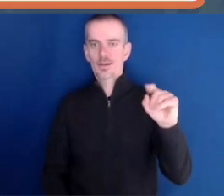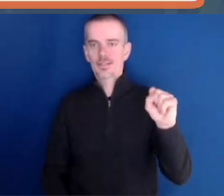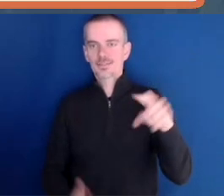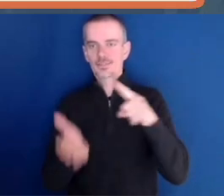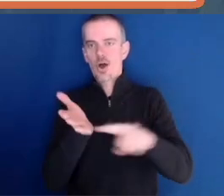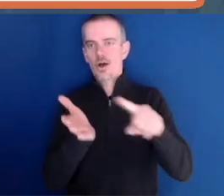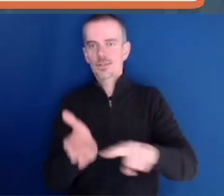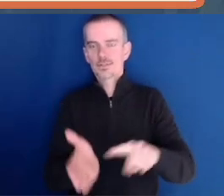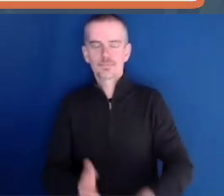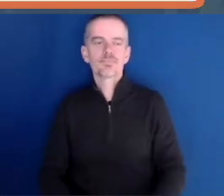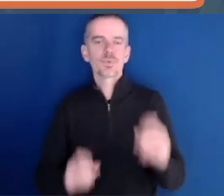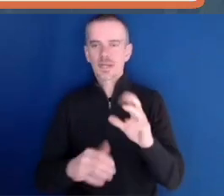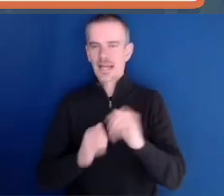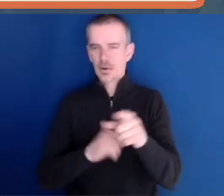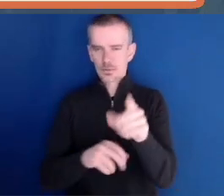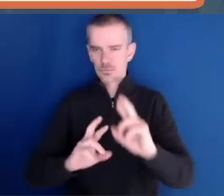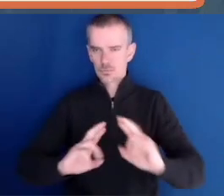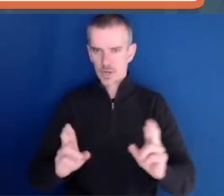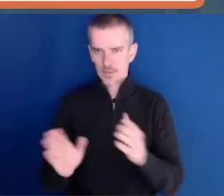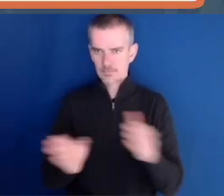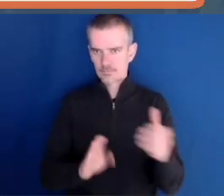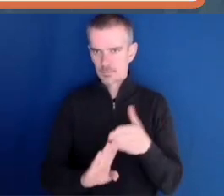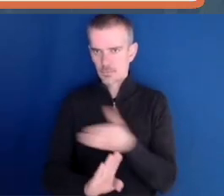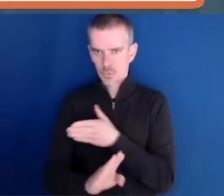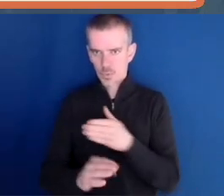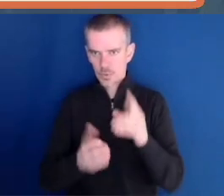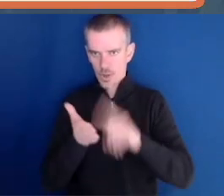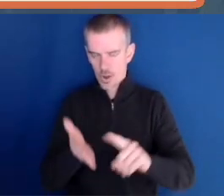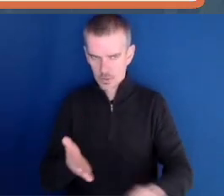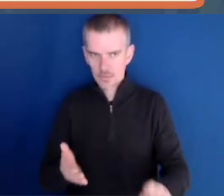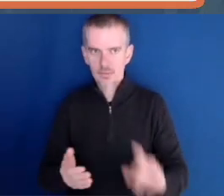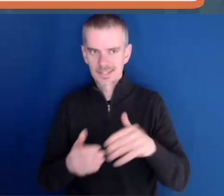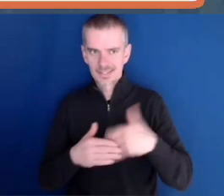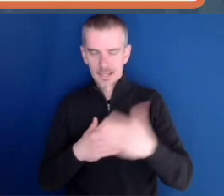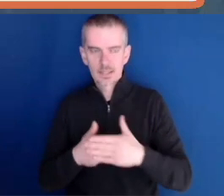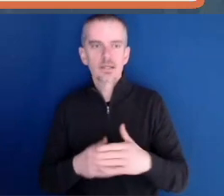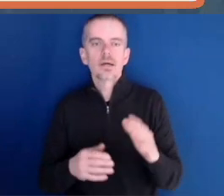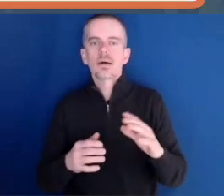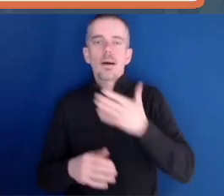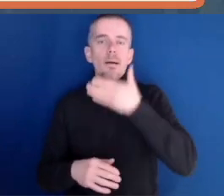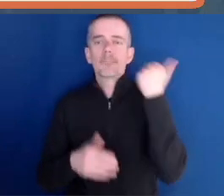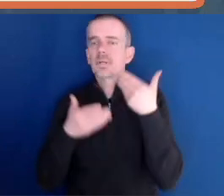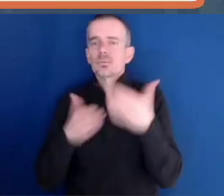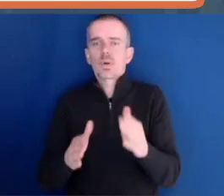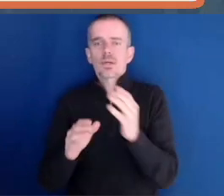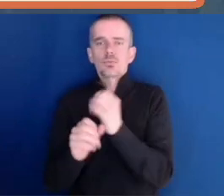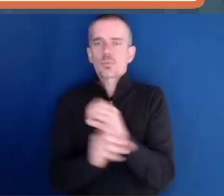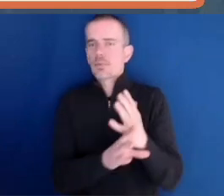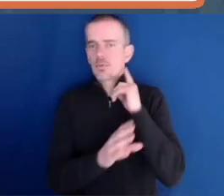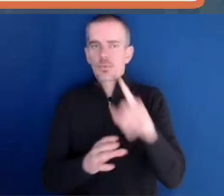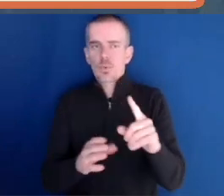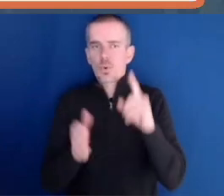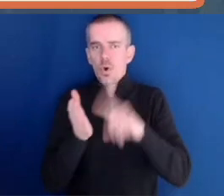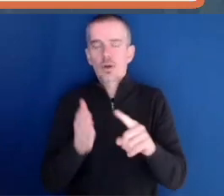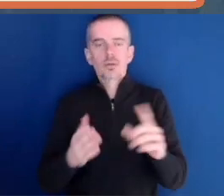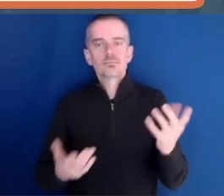going to discuss preparing for audits next. The best way to prepare for an audit is really to kind